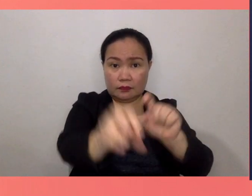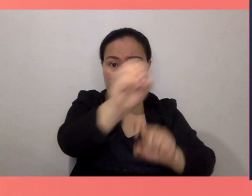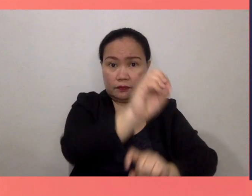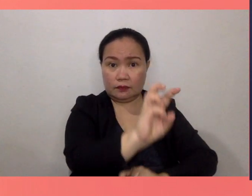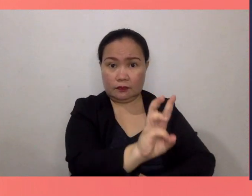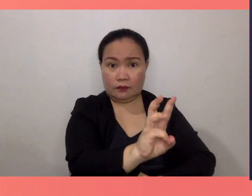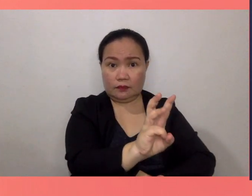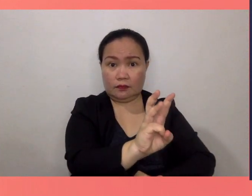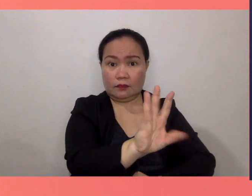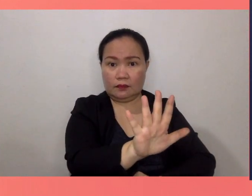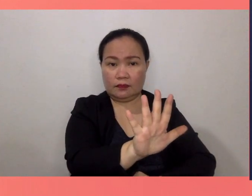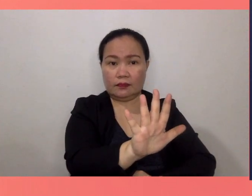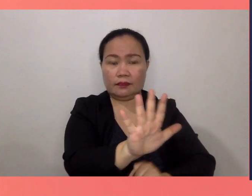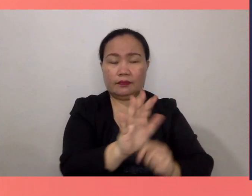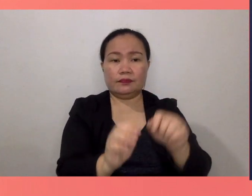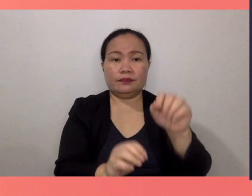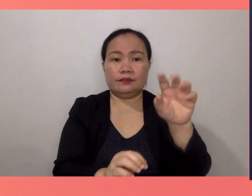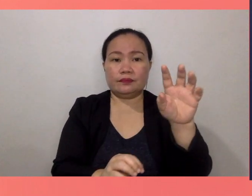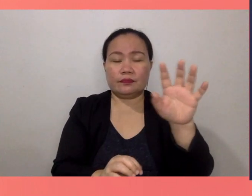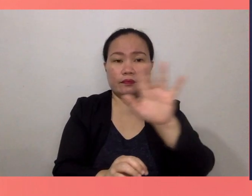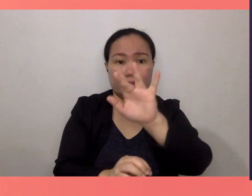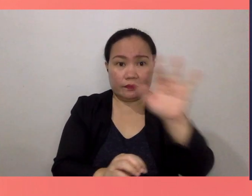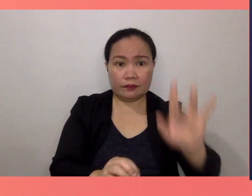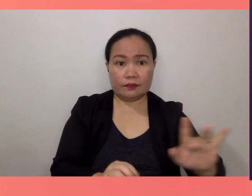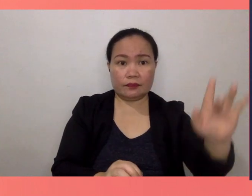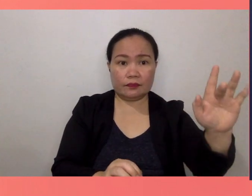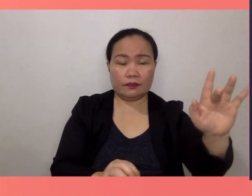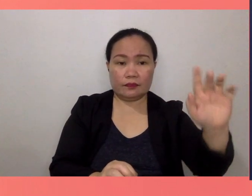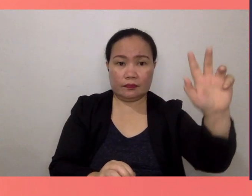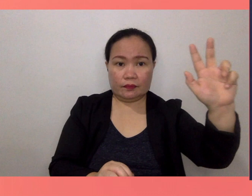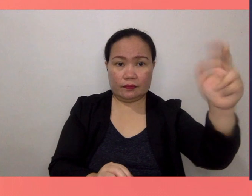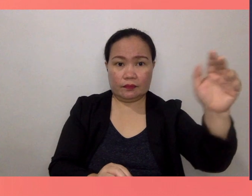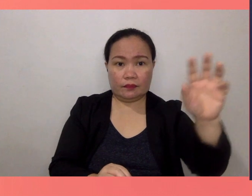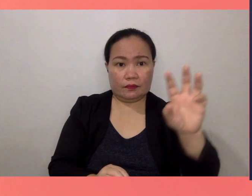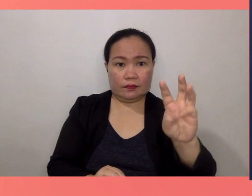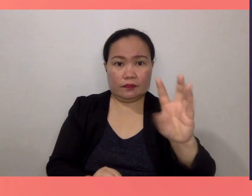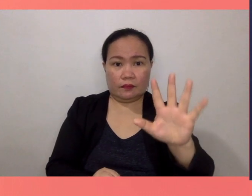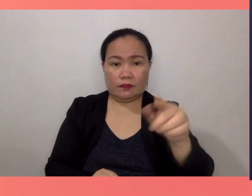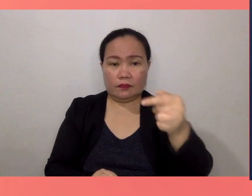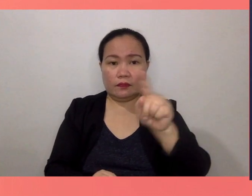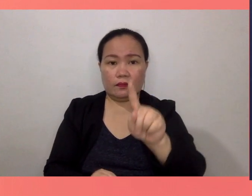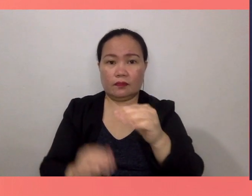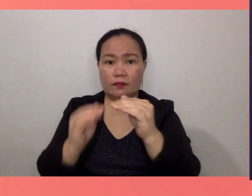ng 65. So, that is cube root of 65 minus 1